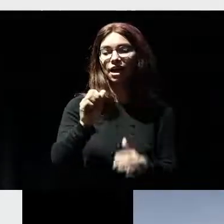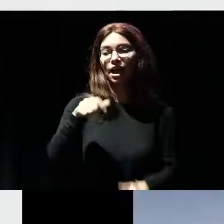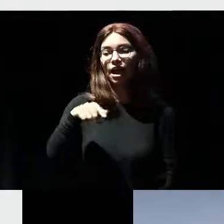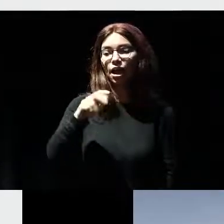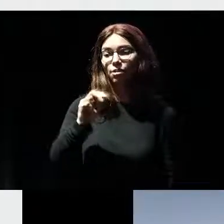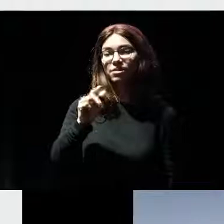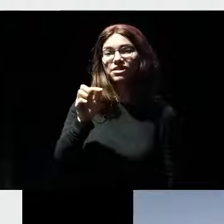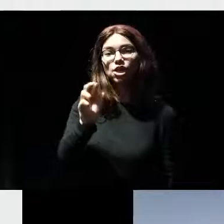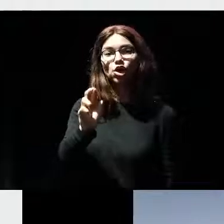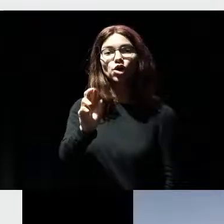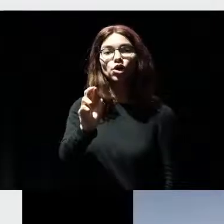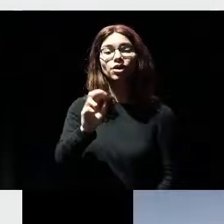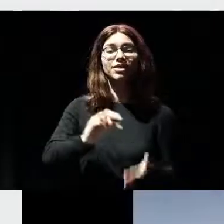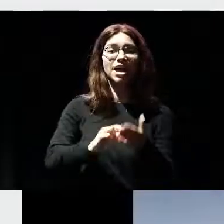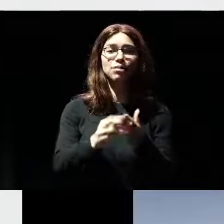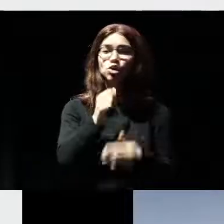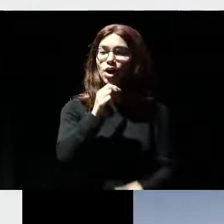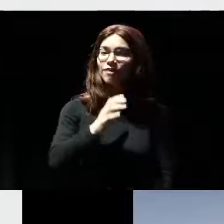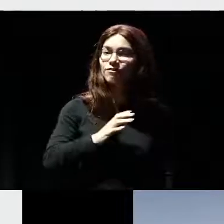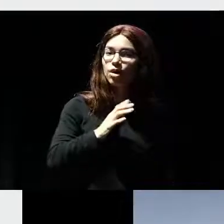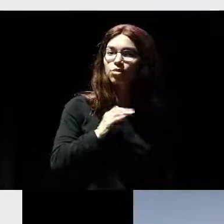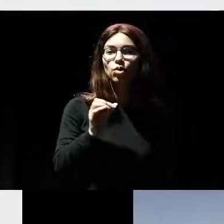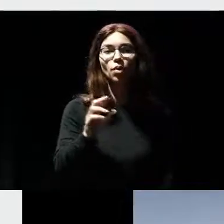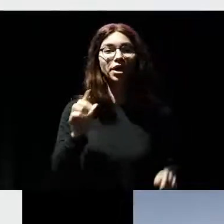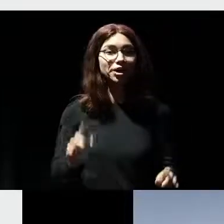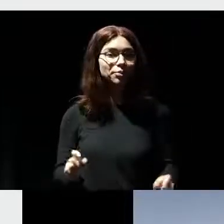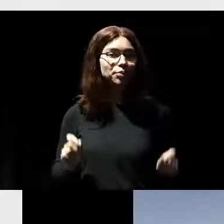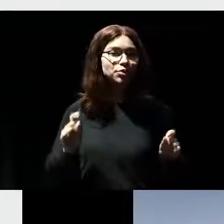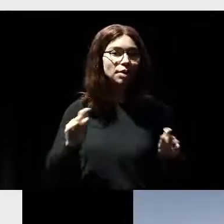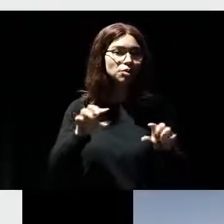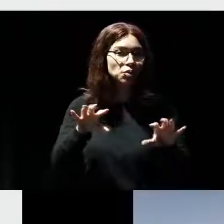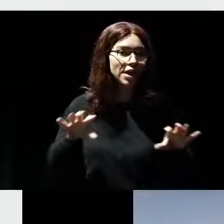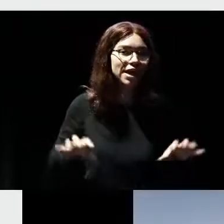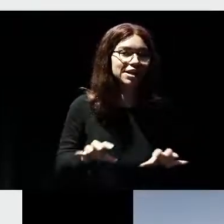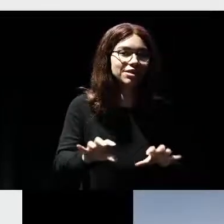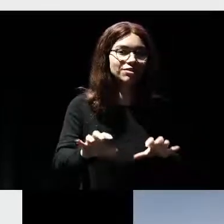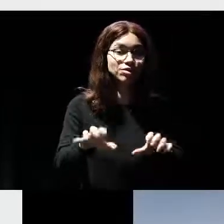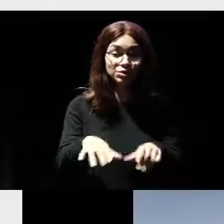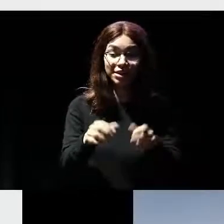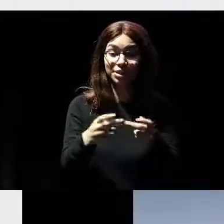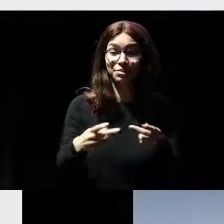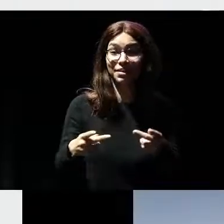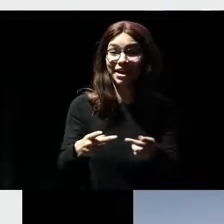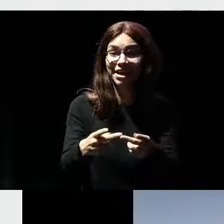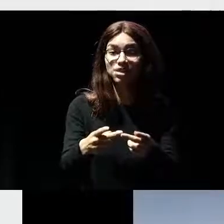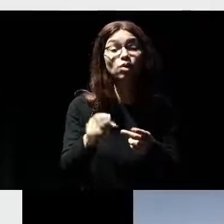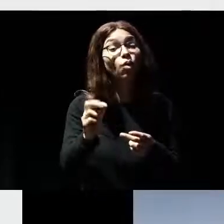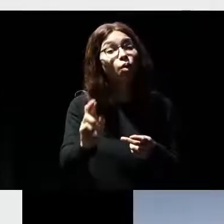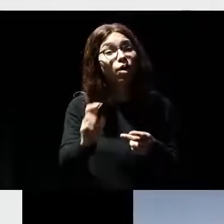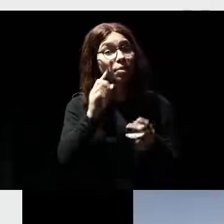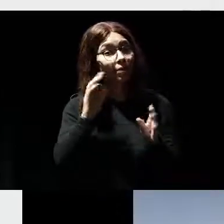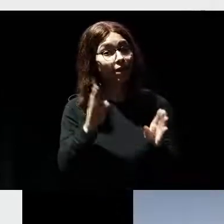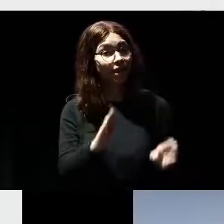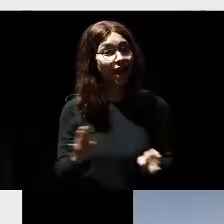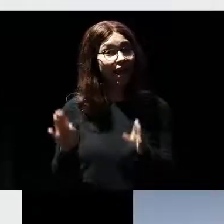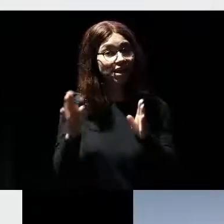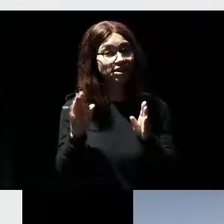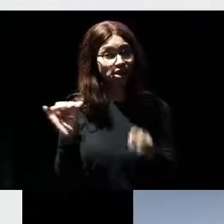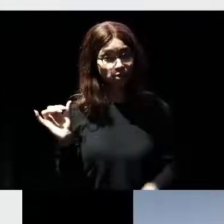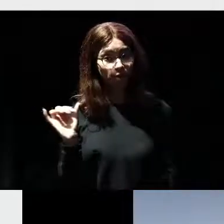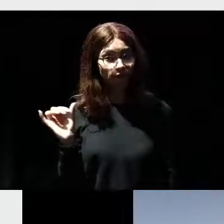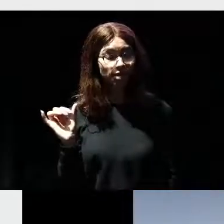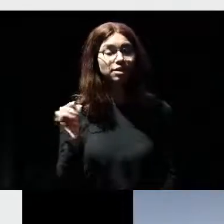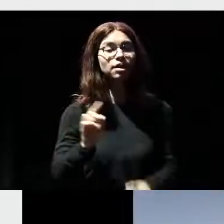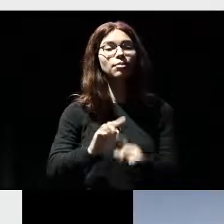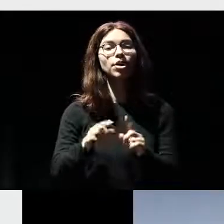which allows for informal or impromptu activities to take place. It certainly can be programmed as well,